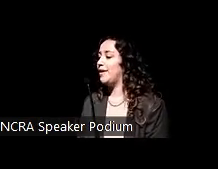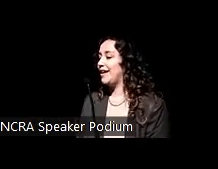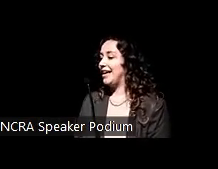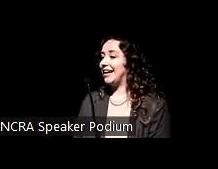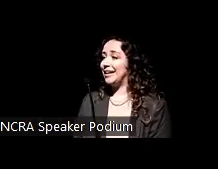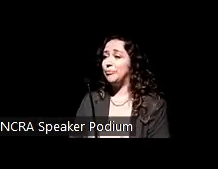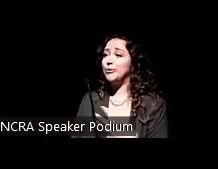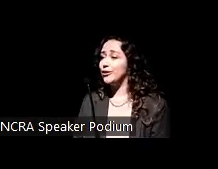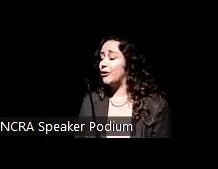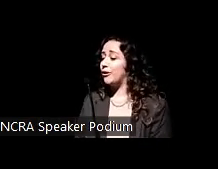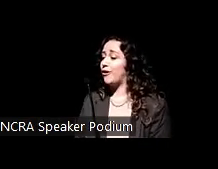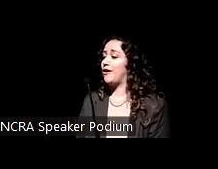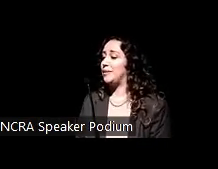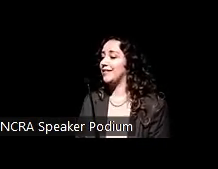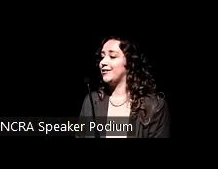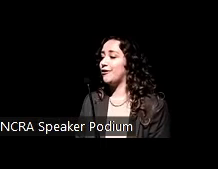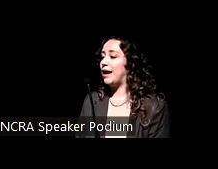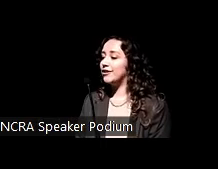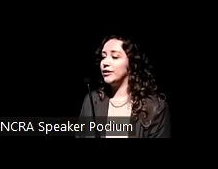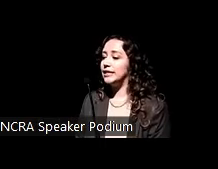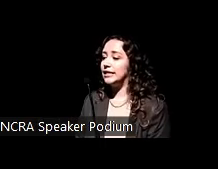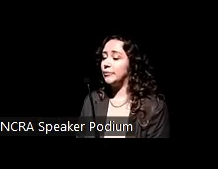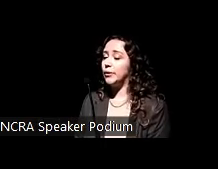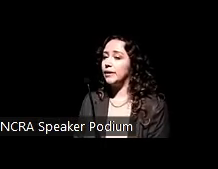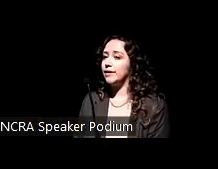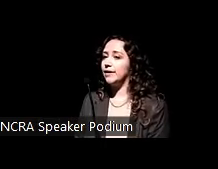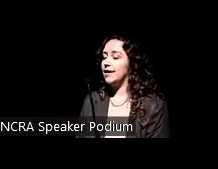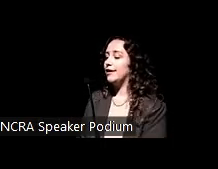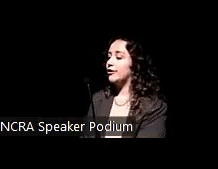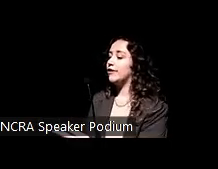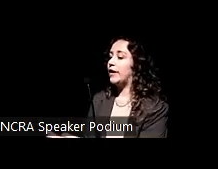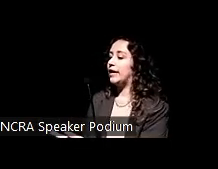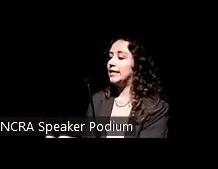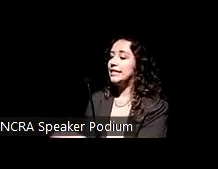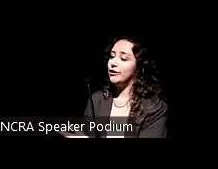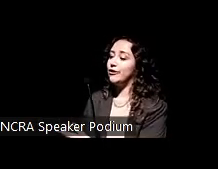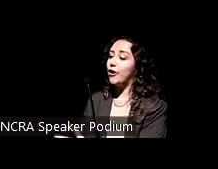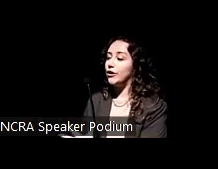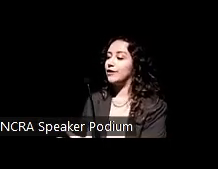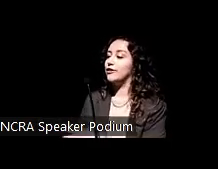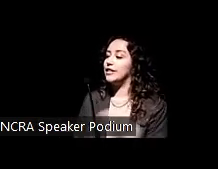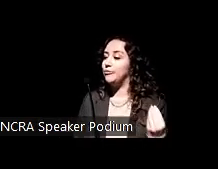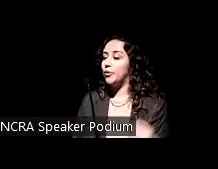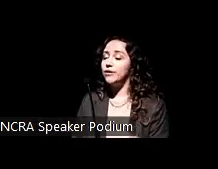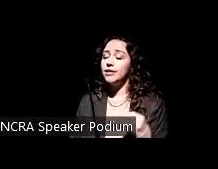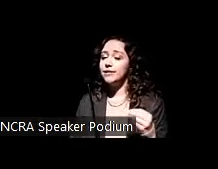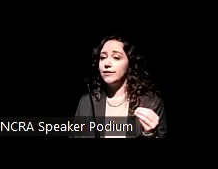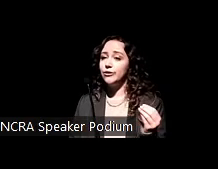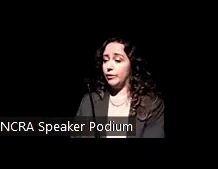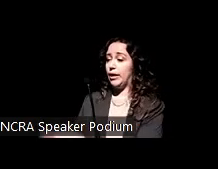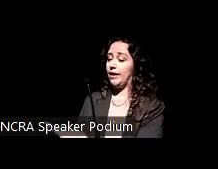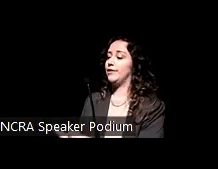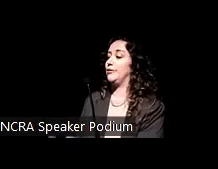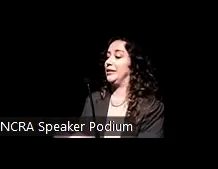job that can boost the local economy. So actually, the city of Portland certified deconstruction contractors, any projects